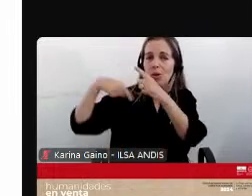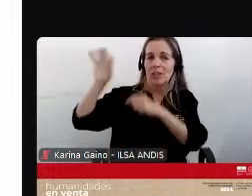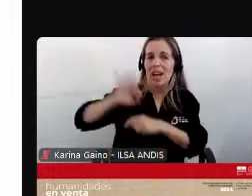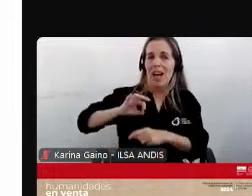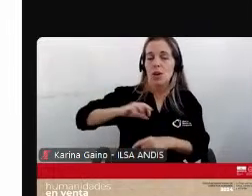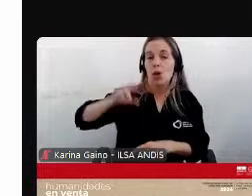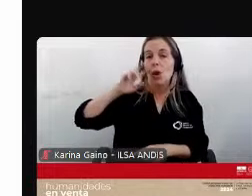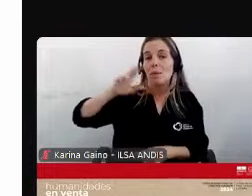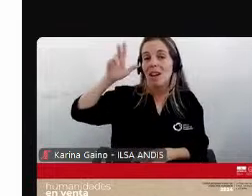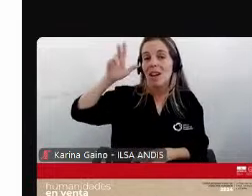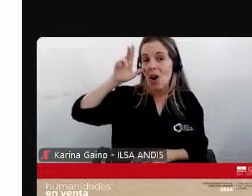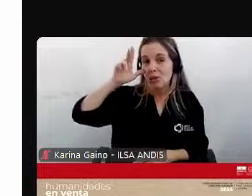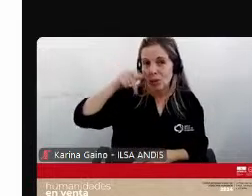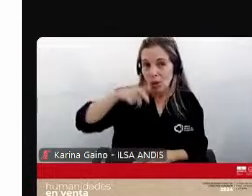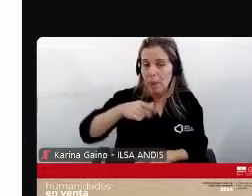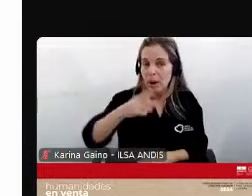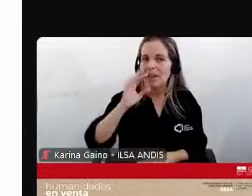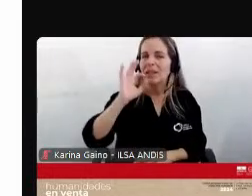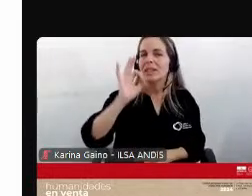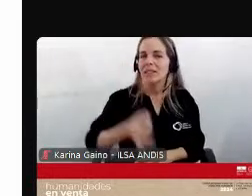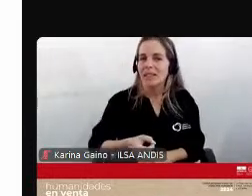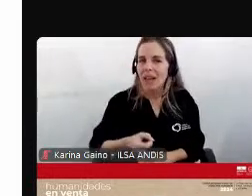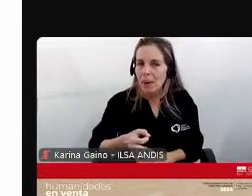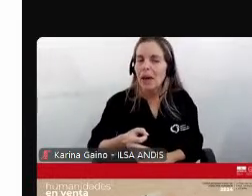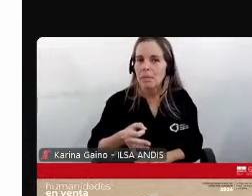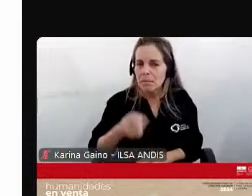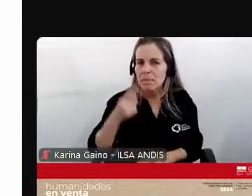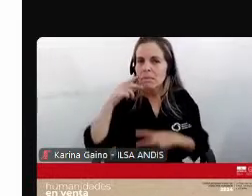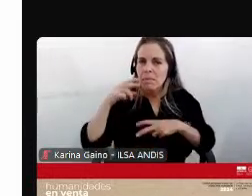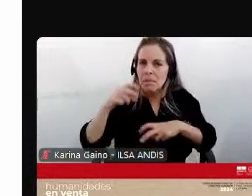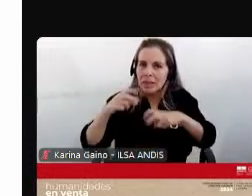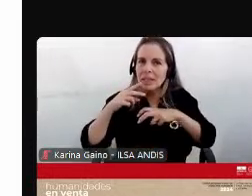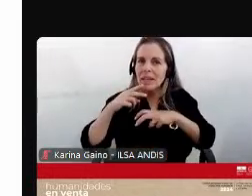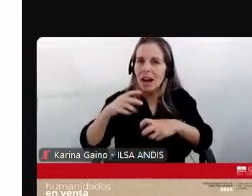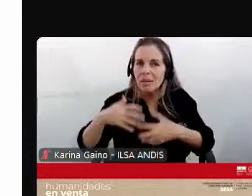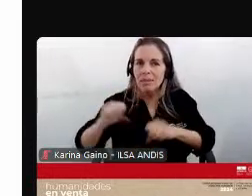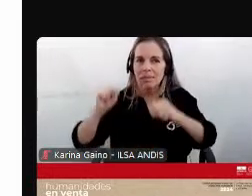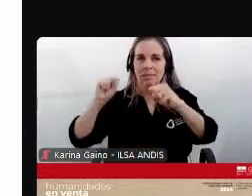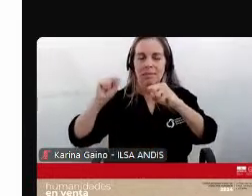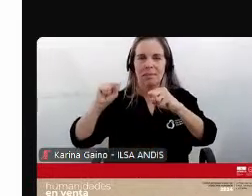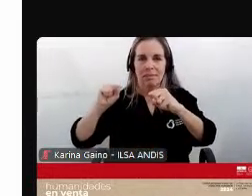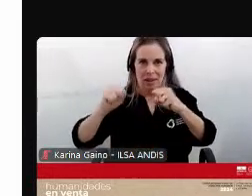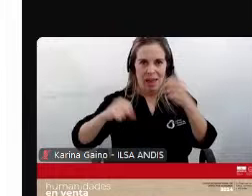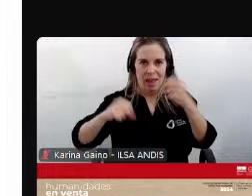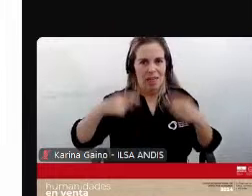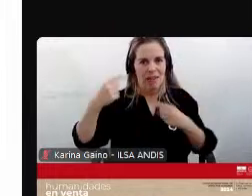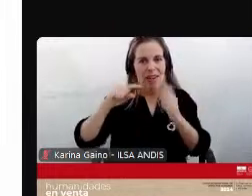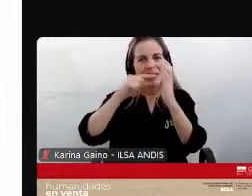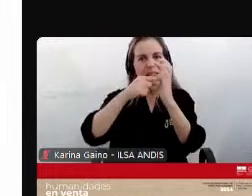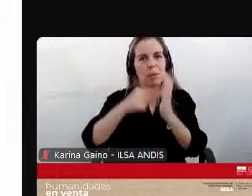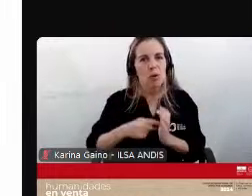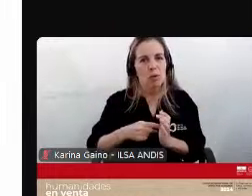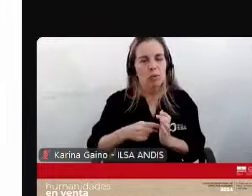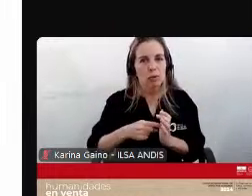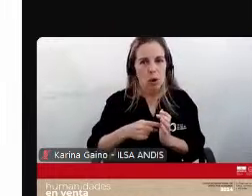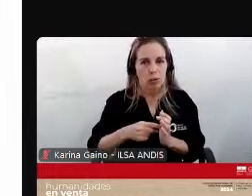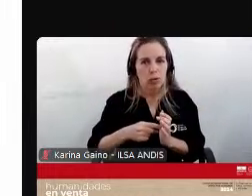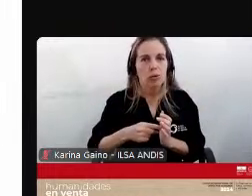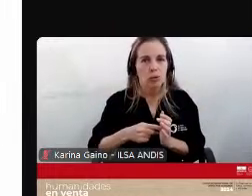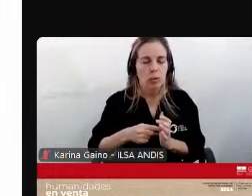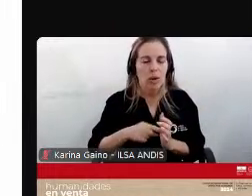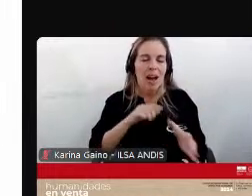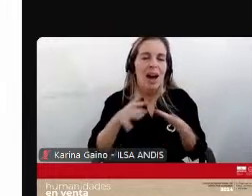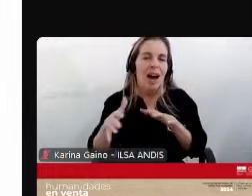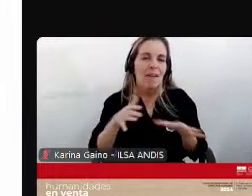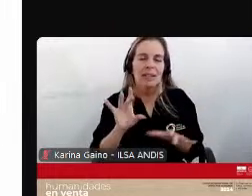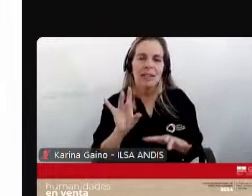they've identified a series of different indicators. Because it can sometimes be challenging to identify involuntary work